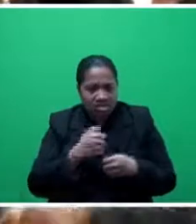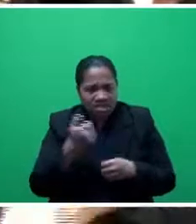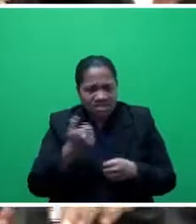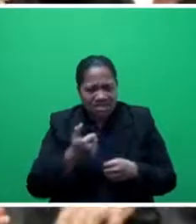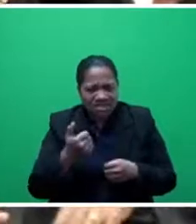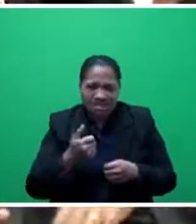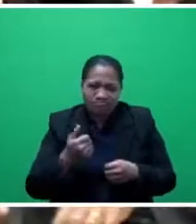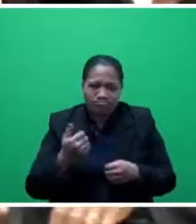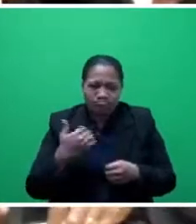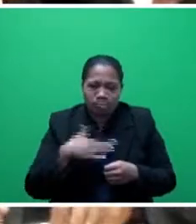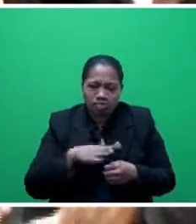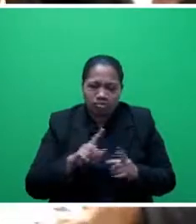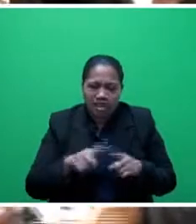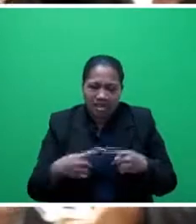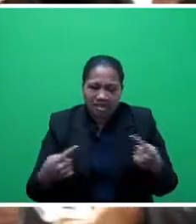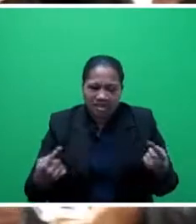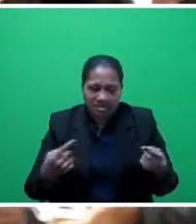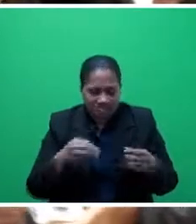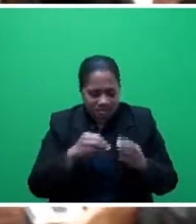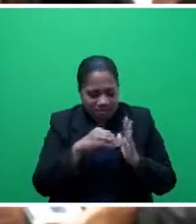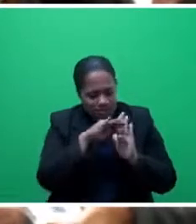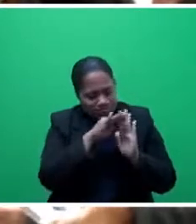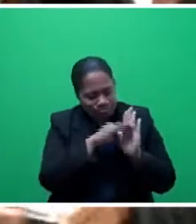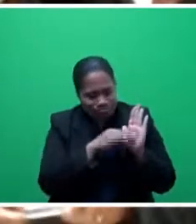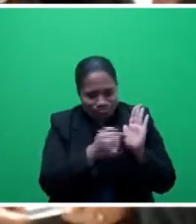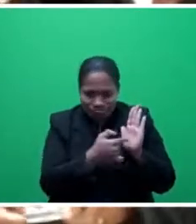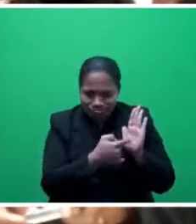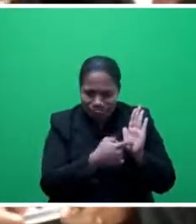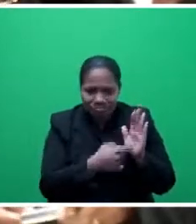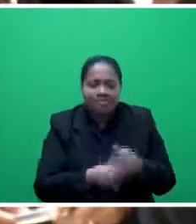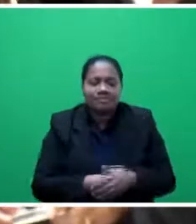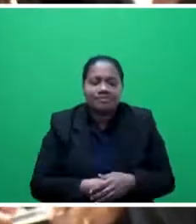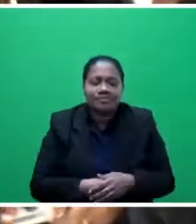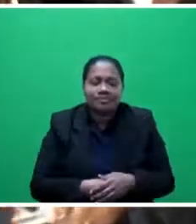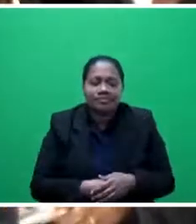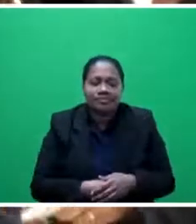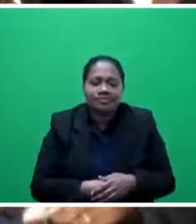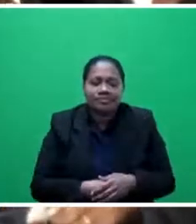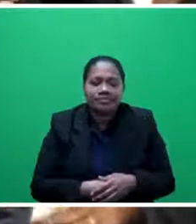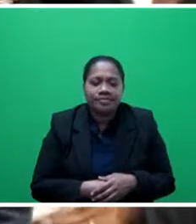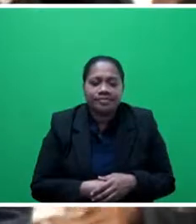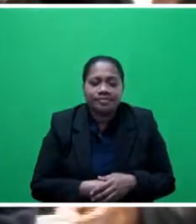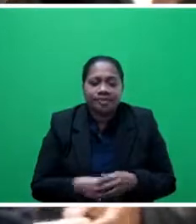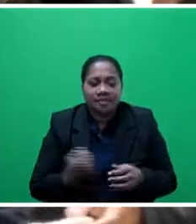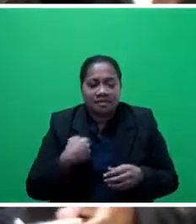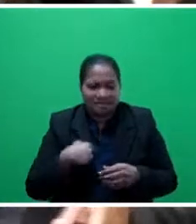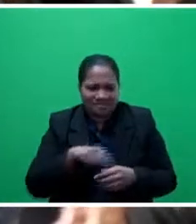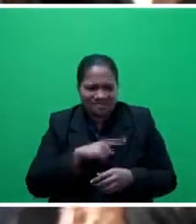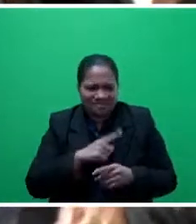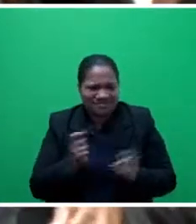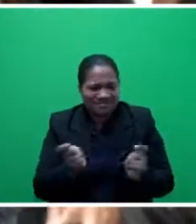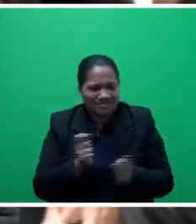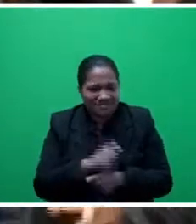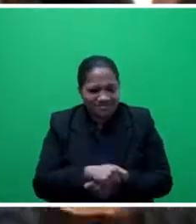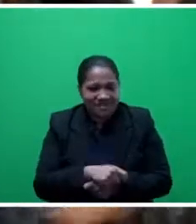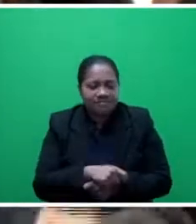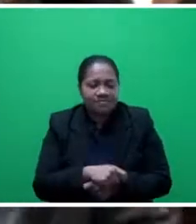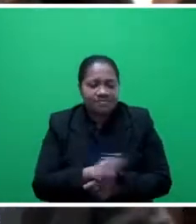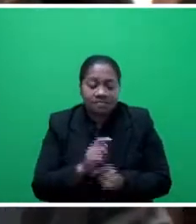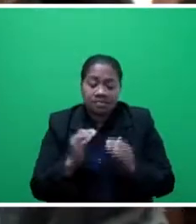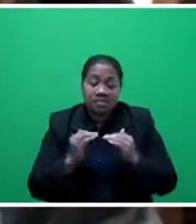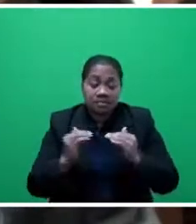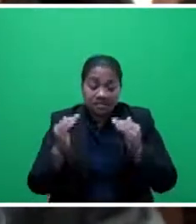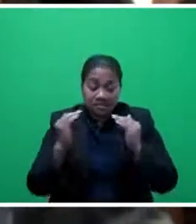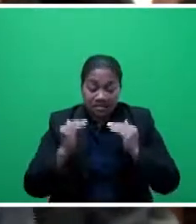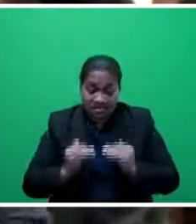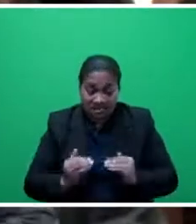items in that respect that we've changed. The next item, Mr. Speaker, sir,